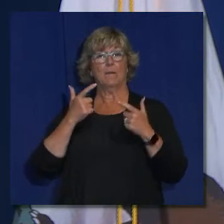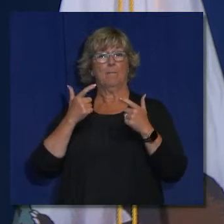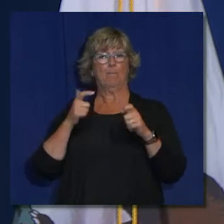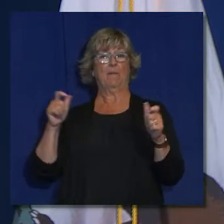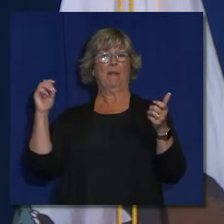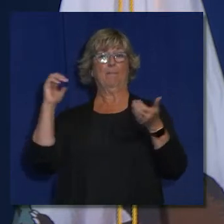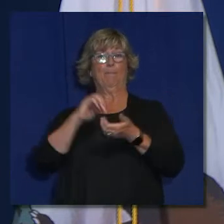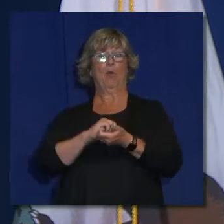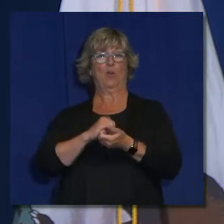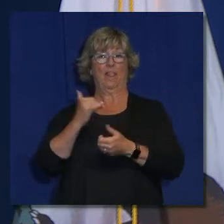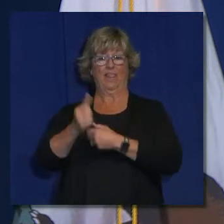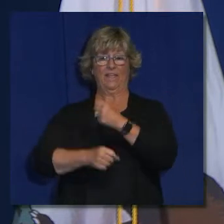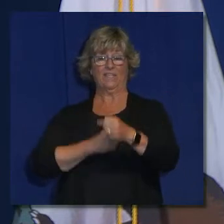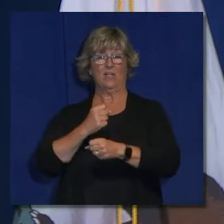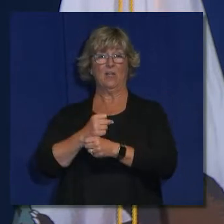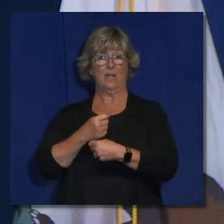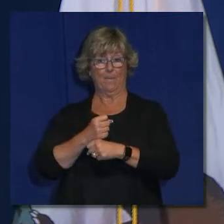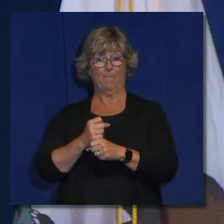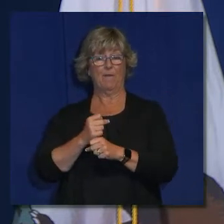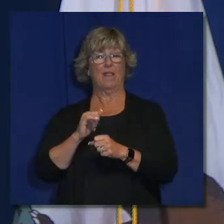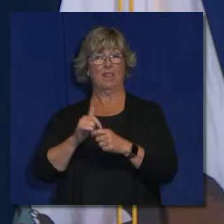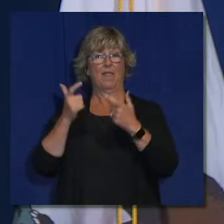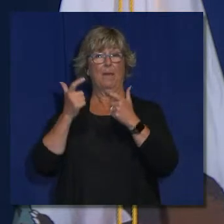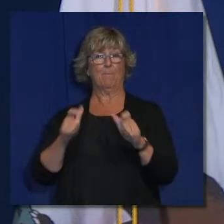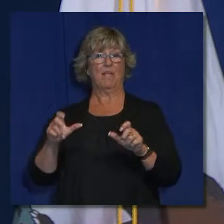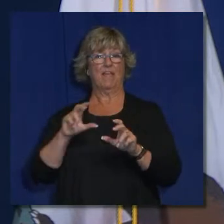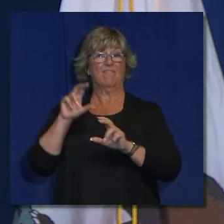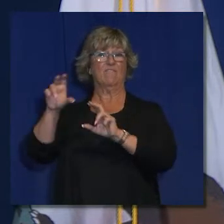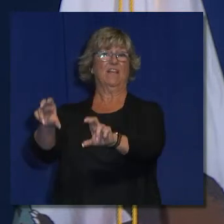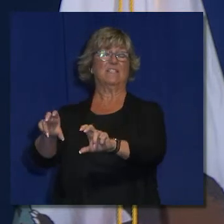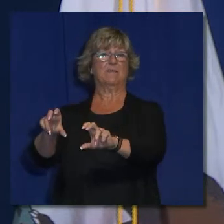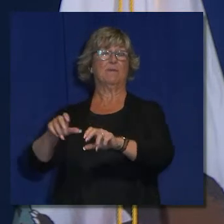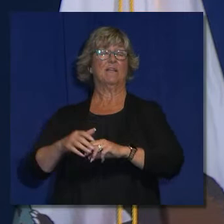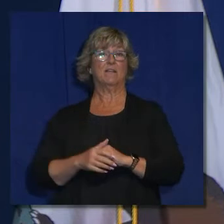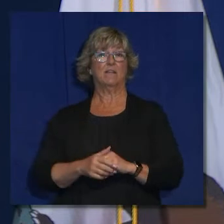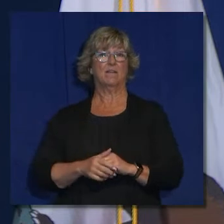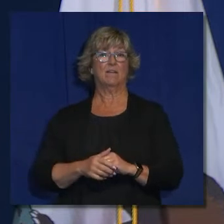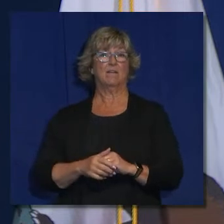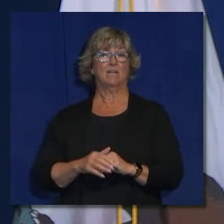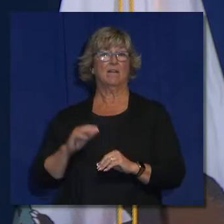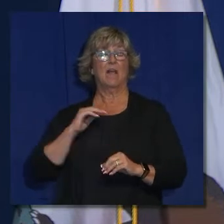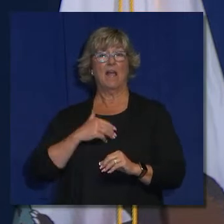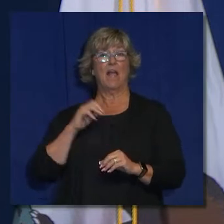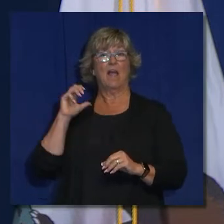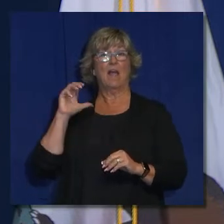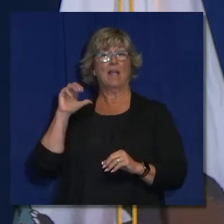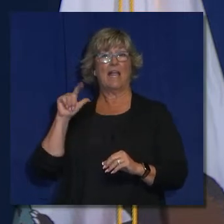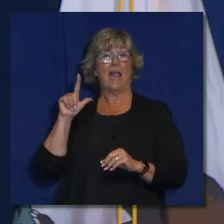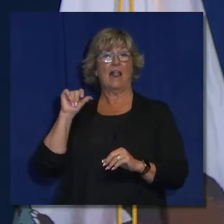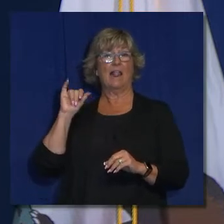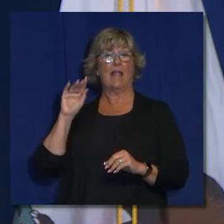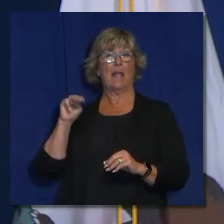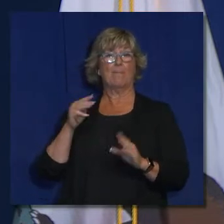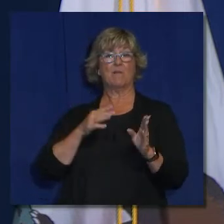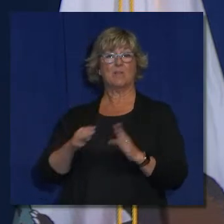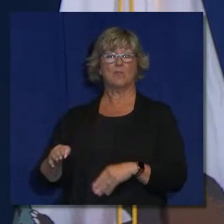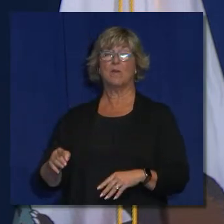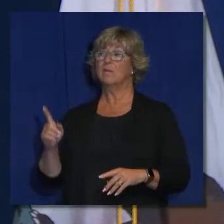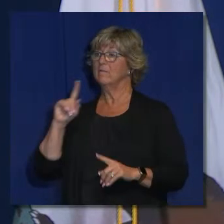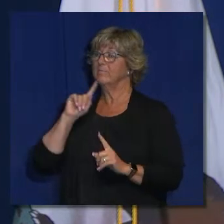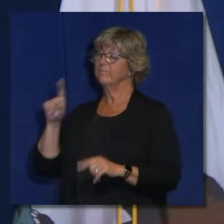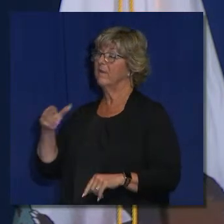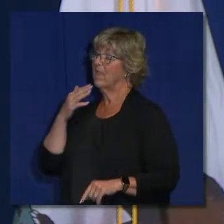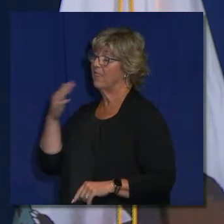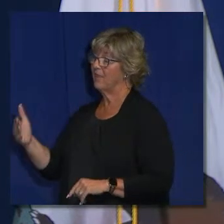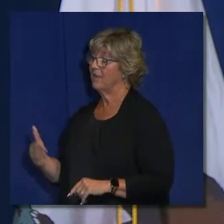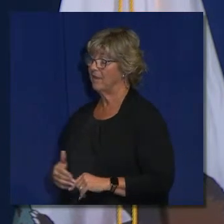this year to make this next big investment in our CalAIM strategy. Thank you. Thank you.